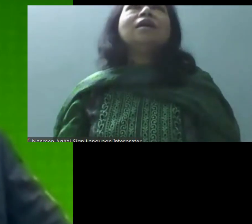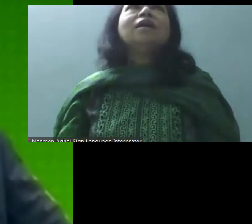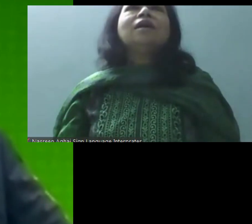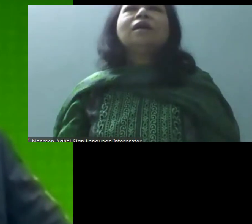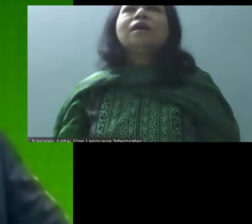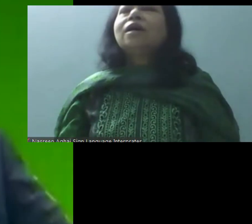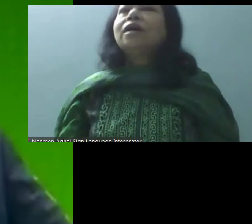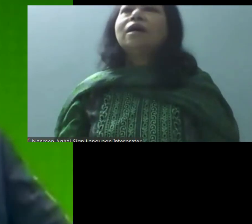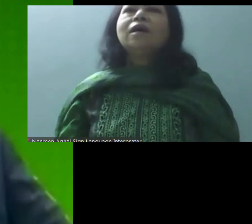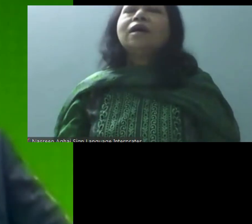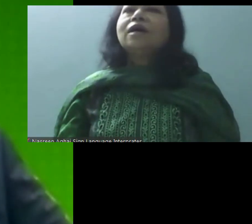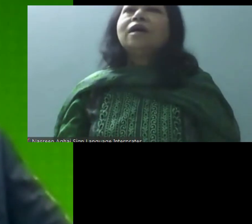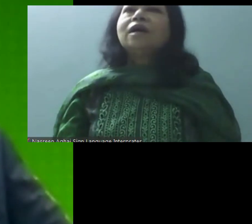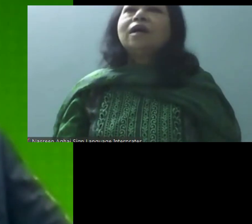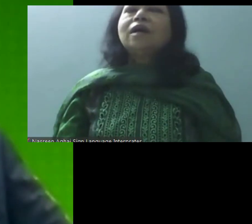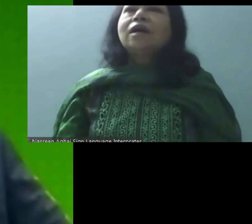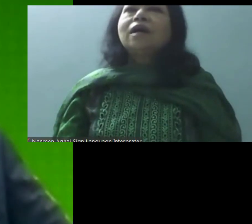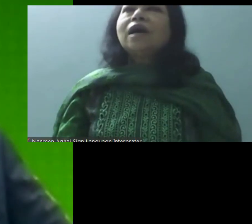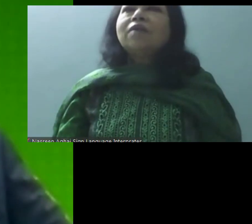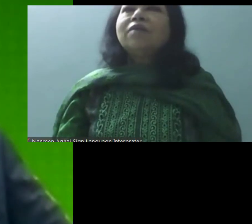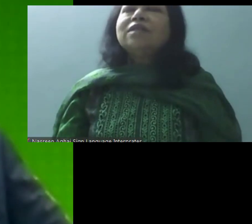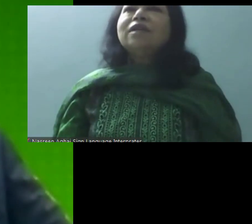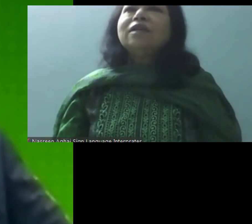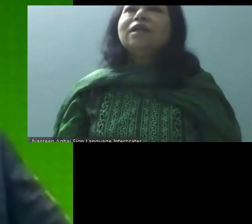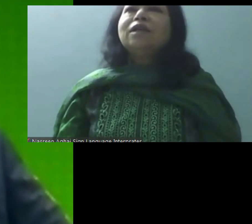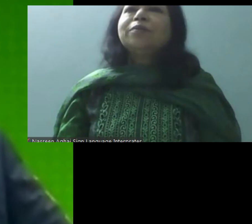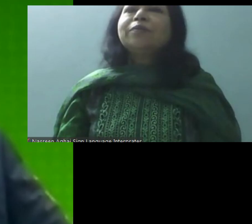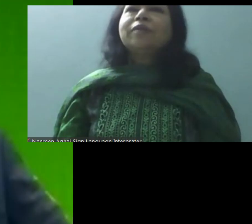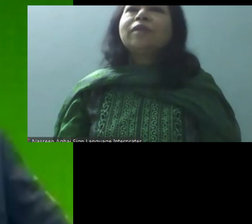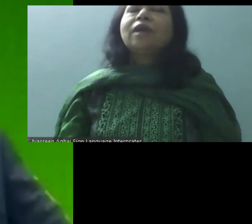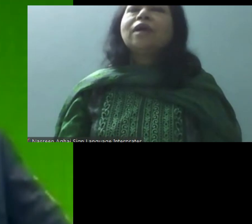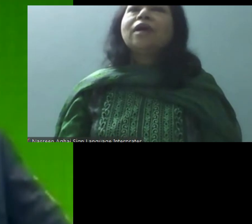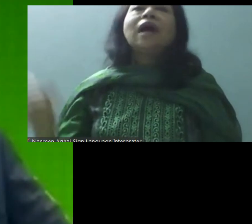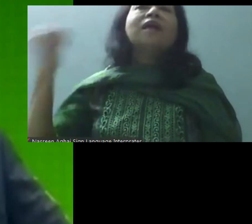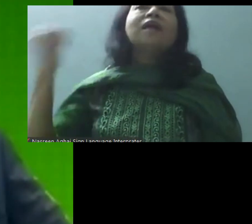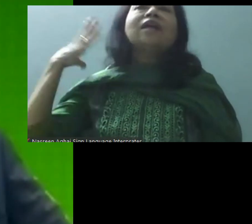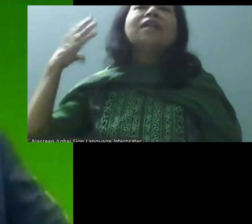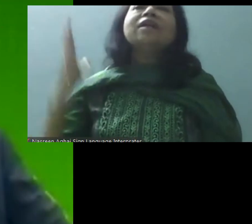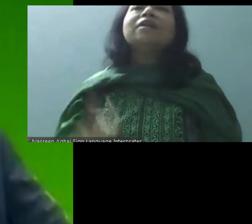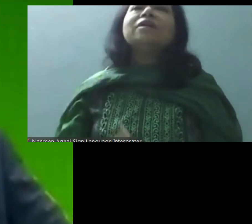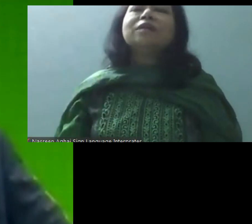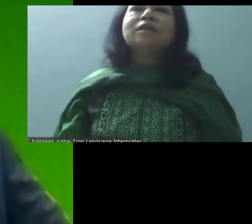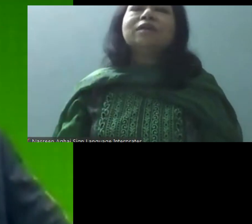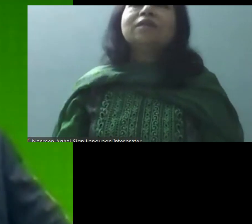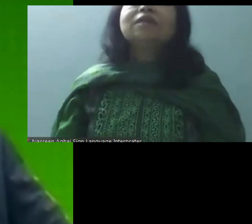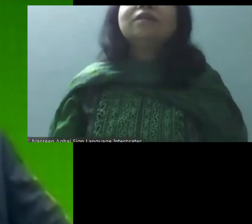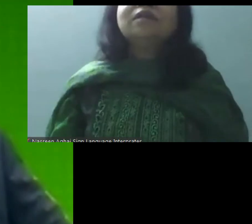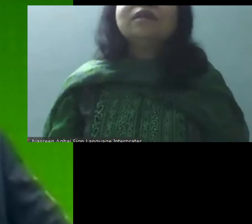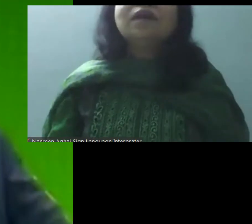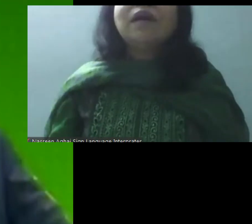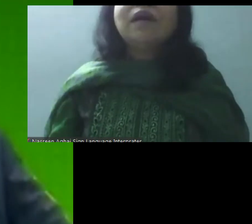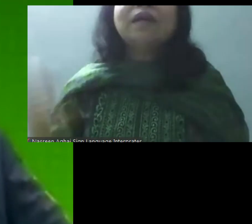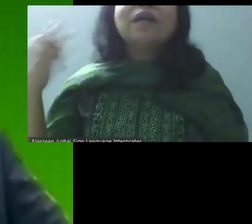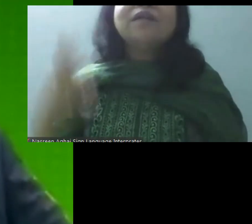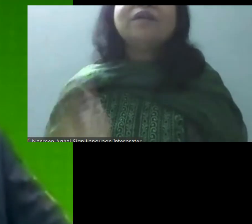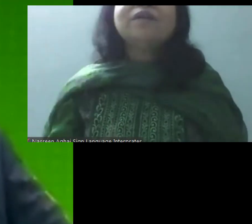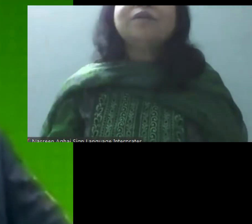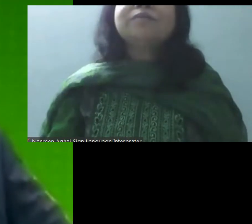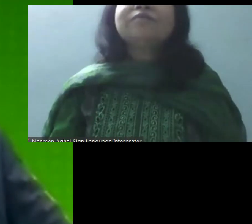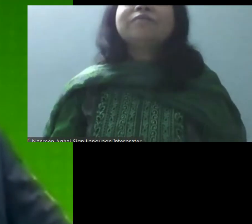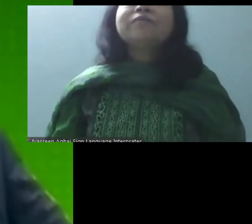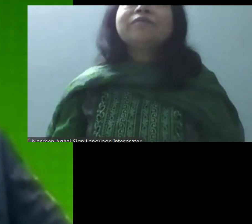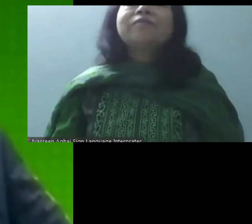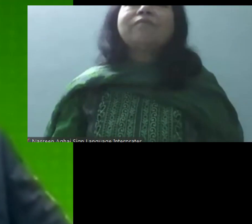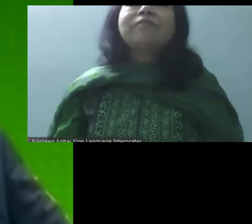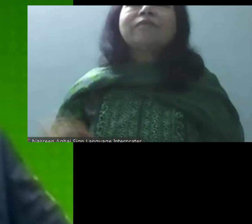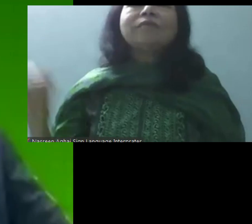was being imparted. So listening to the students and slightly adapting to some of the systems in the classroom teaching to the online